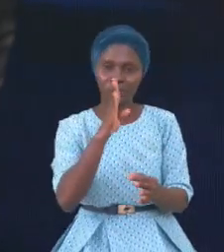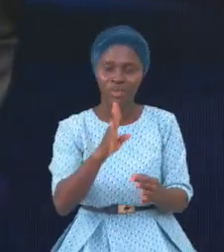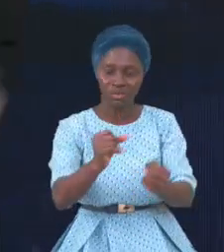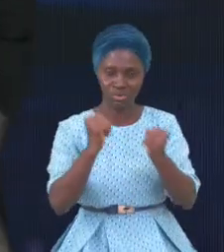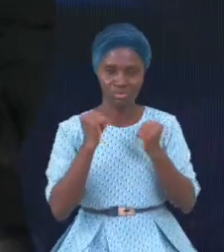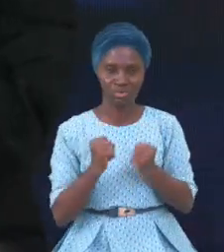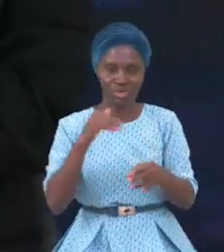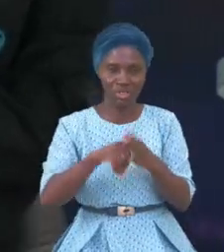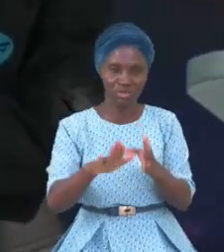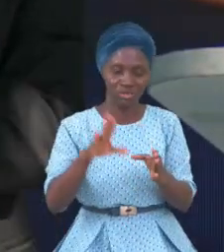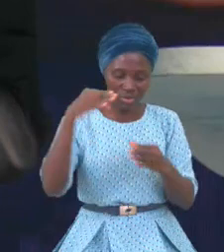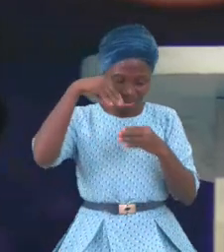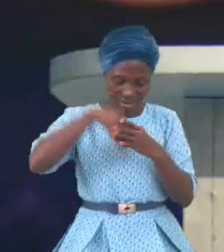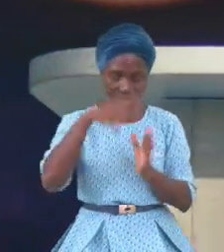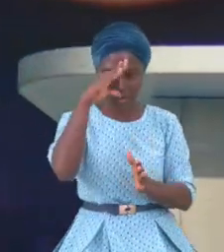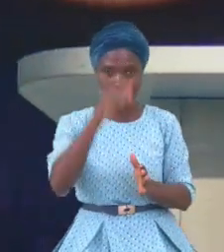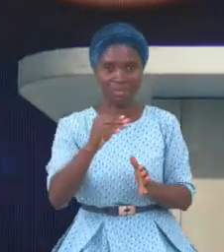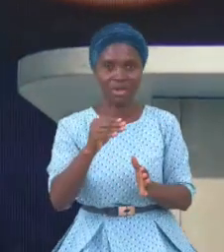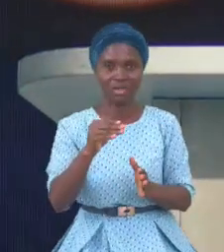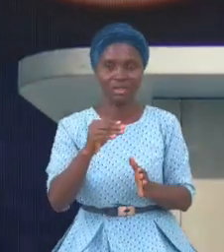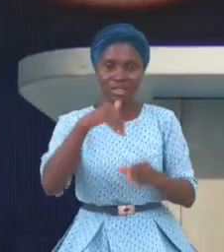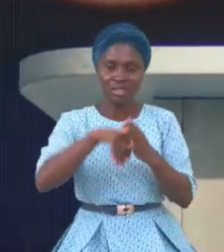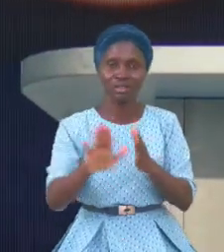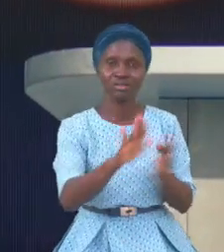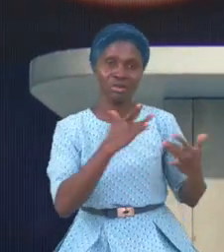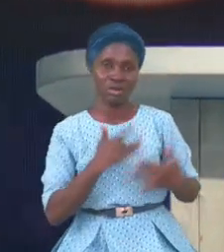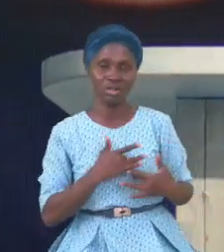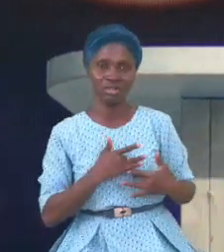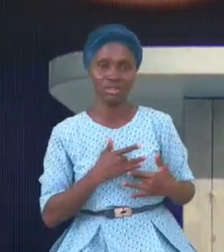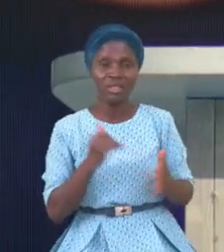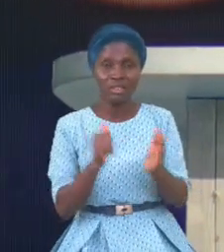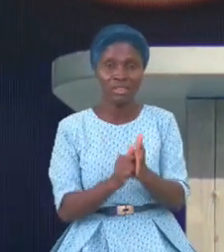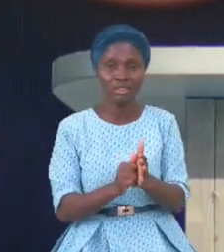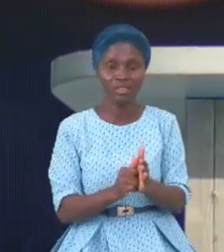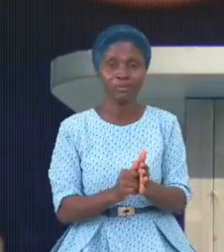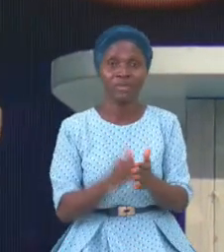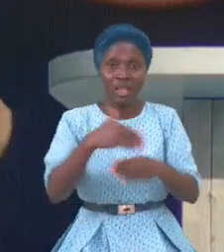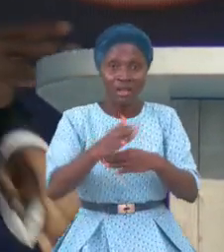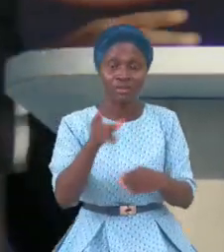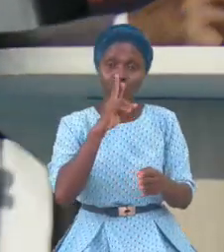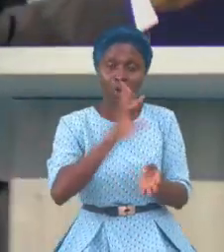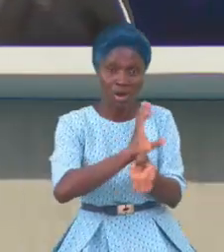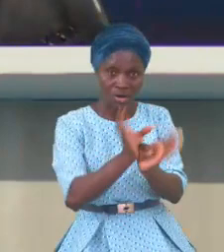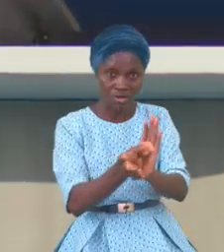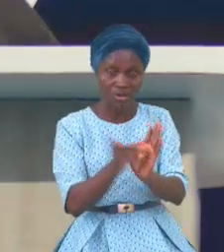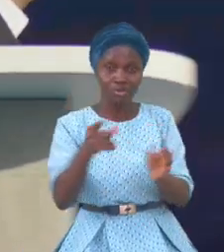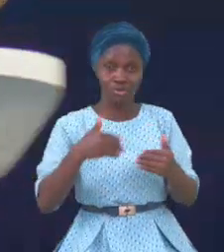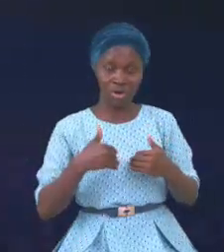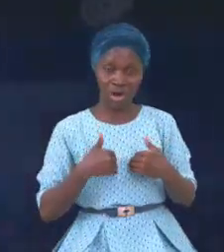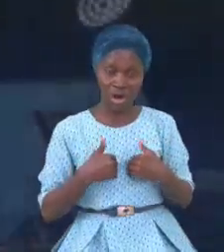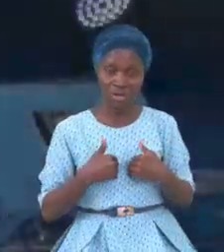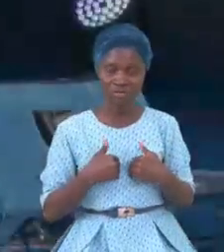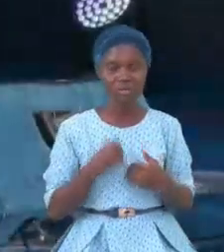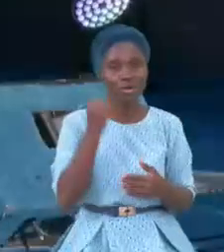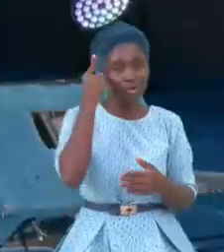man. That if you're going to be a leader, you are converted, praise the Lord. You have conviction, praise the Lord. You must